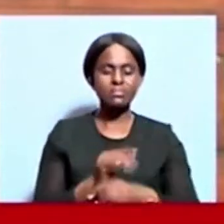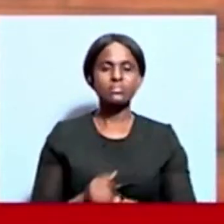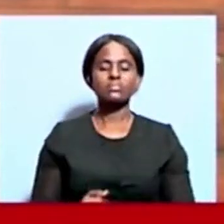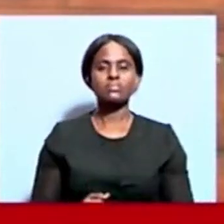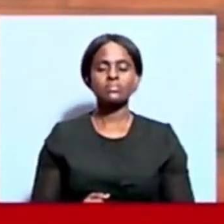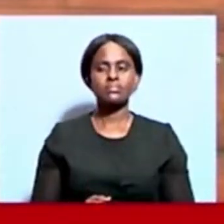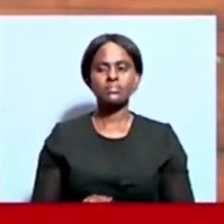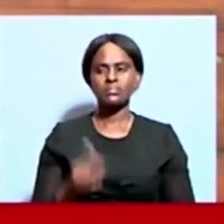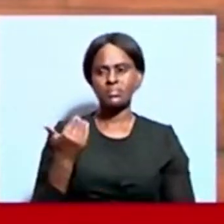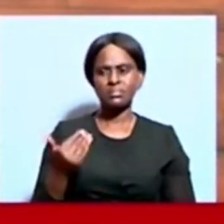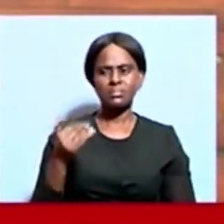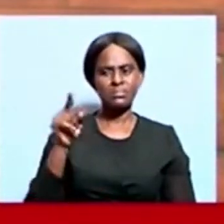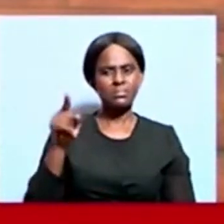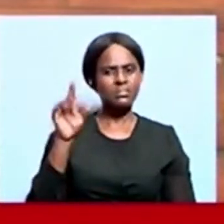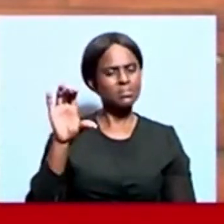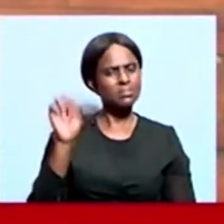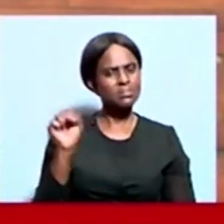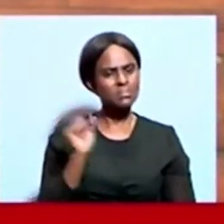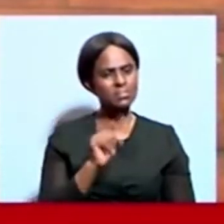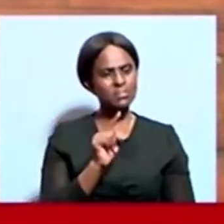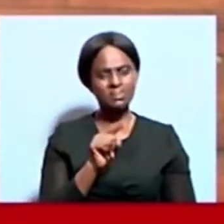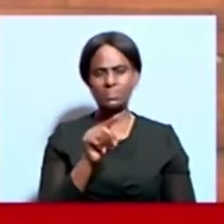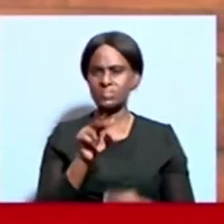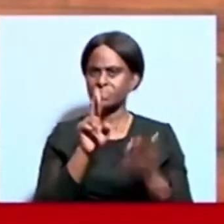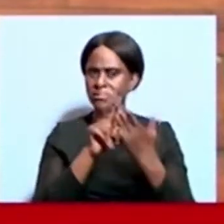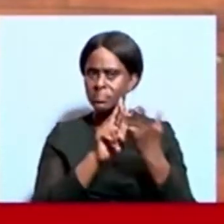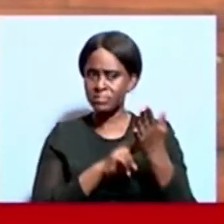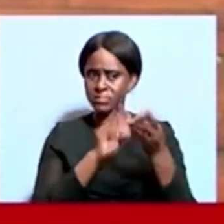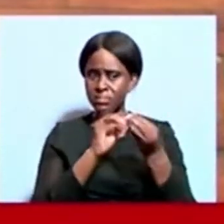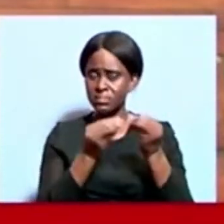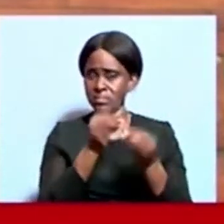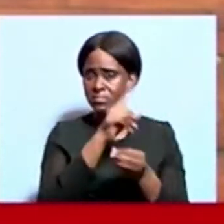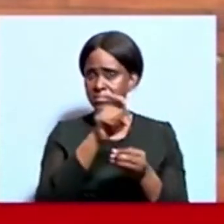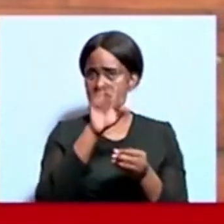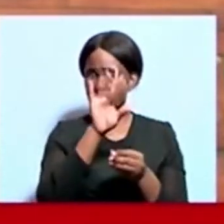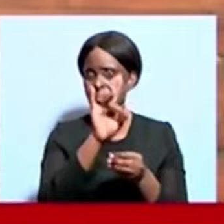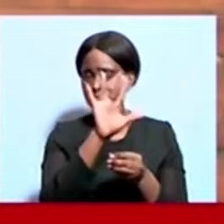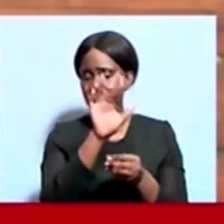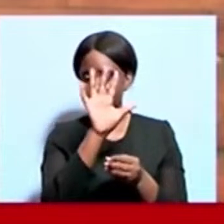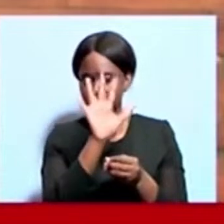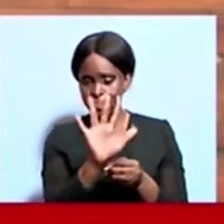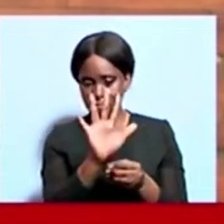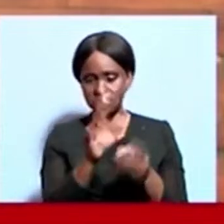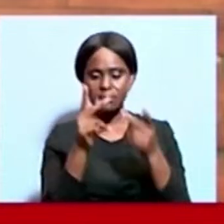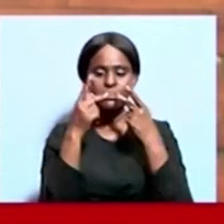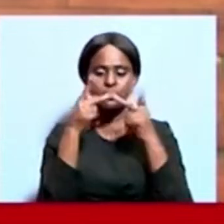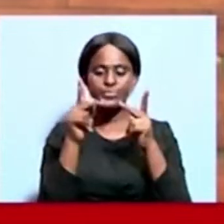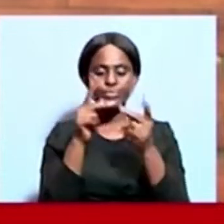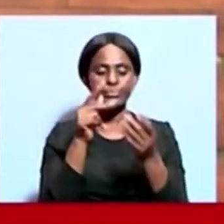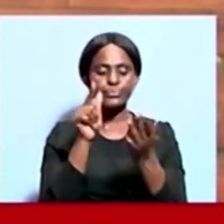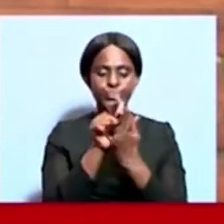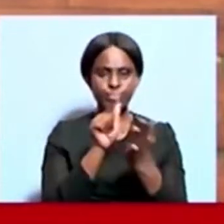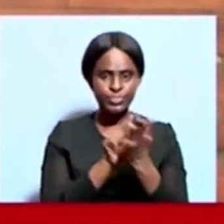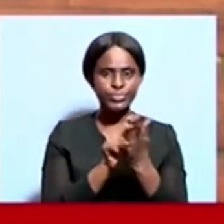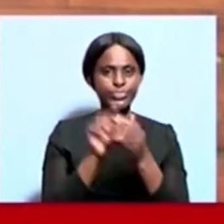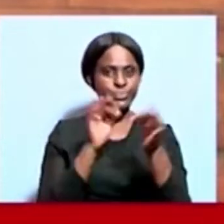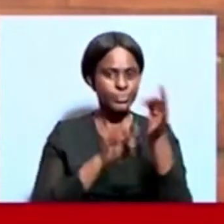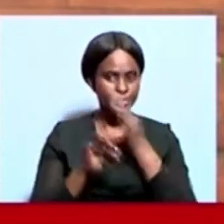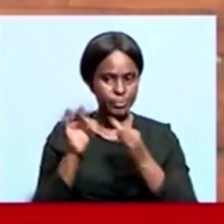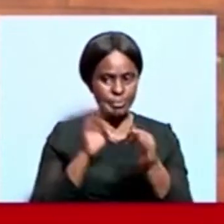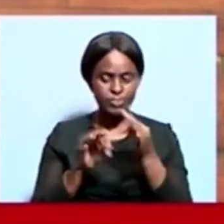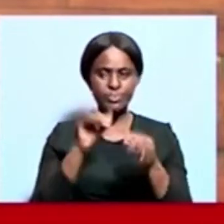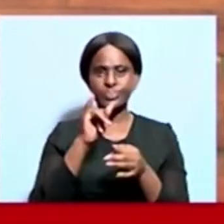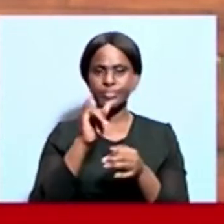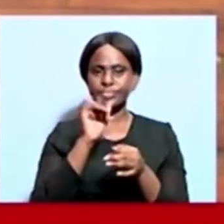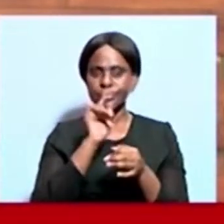Now, CS, Regulation 181.5 of the Public Procurement Regulation states that